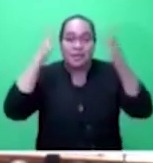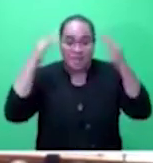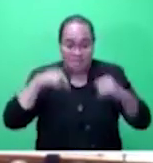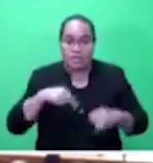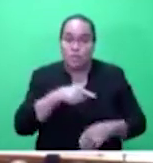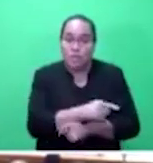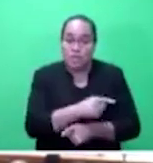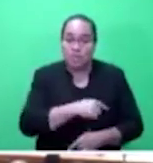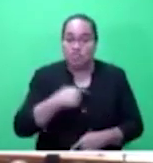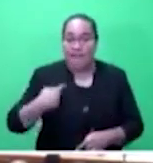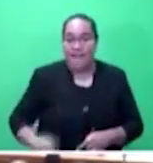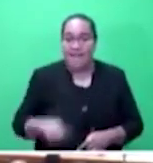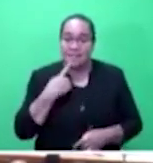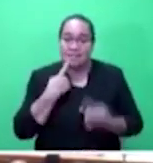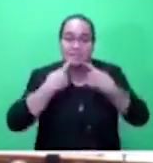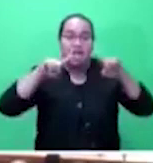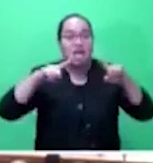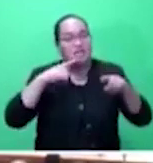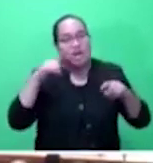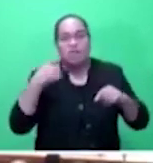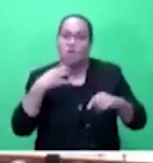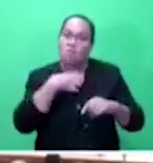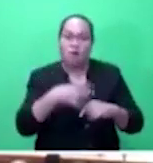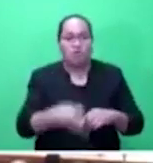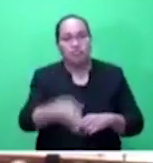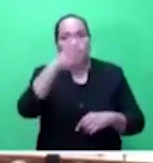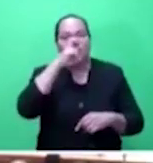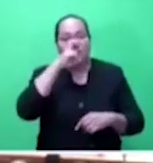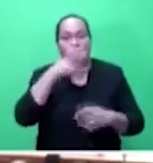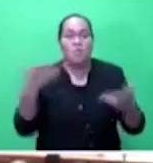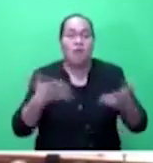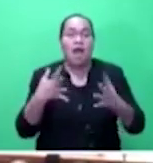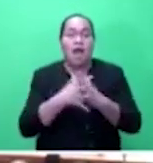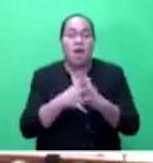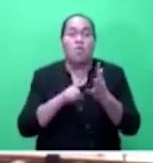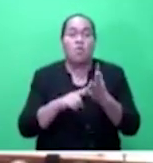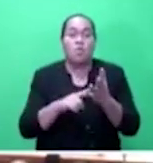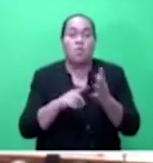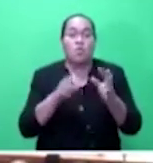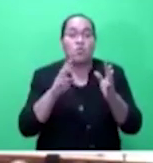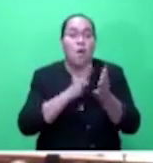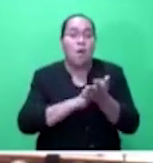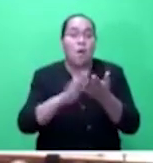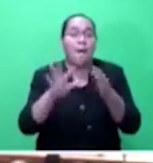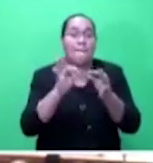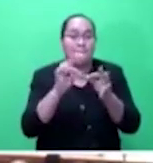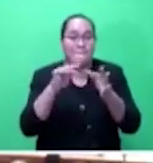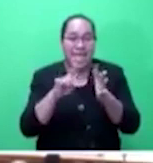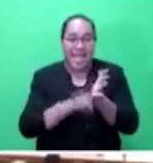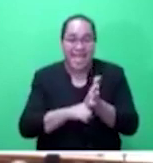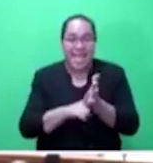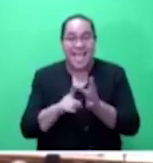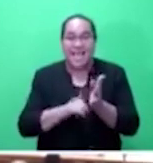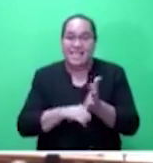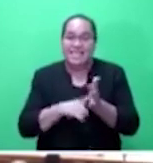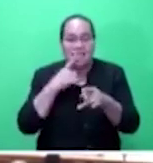China announced that it will lift the mass quarantine in the central province of Hubei after a decline in new